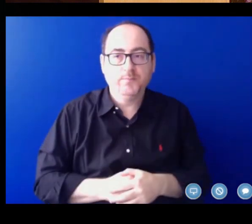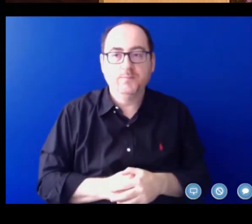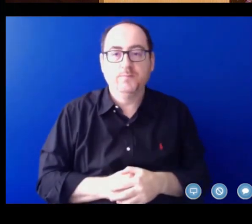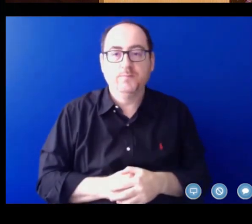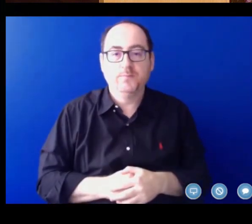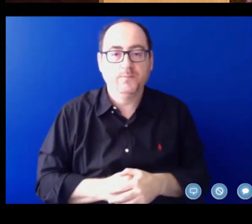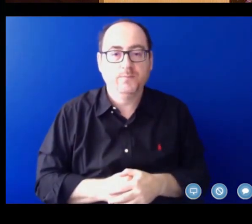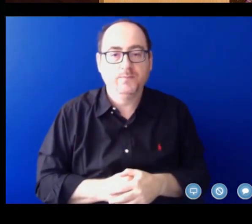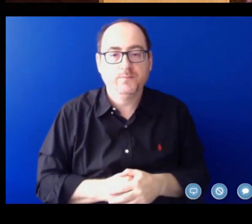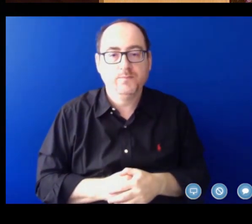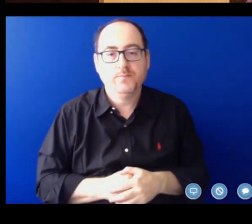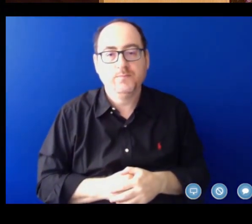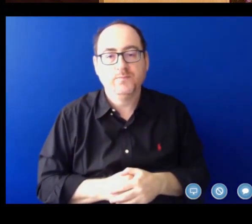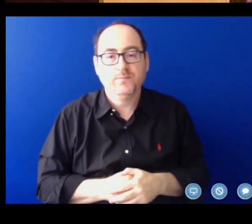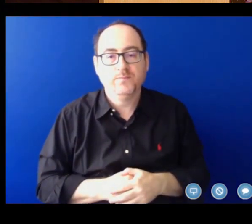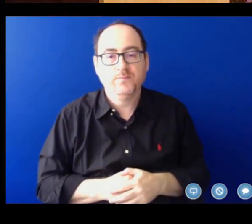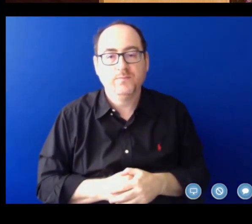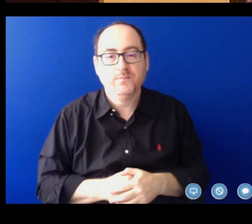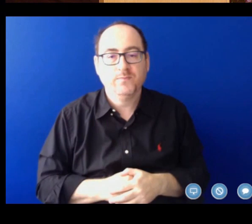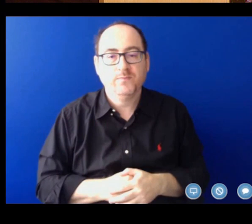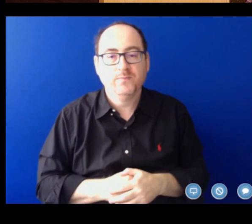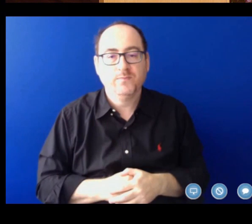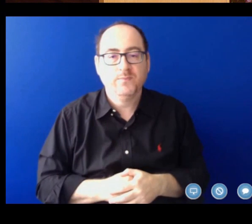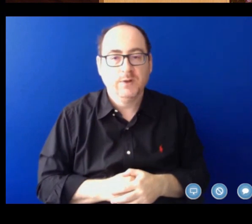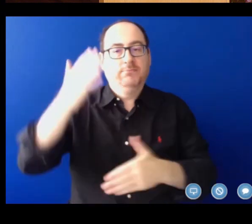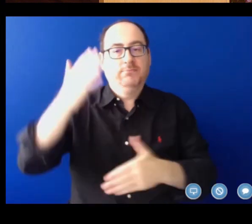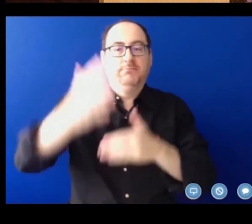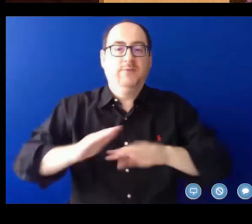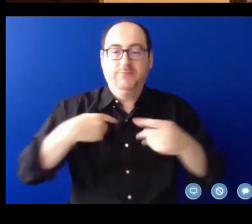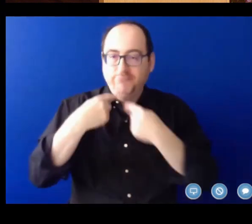I'm not going to show that one, of my case studies and the end of